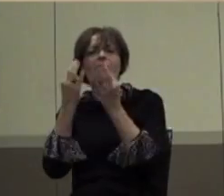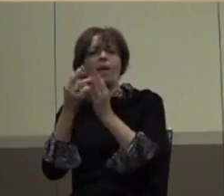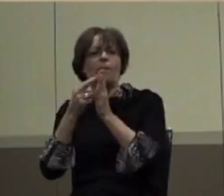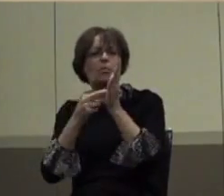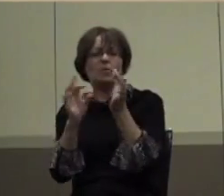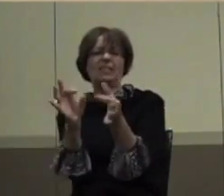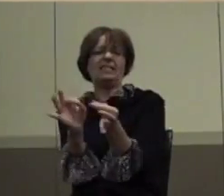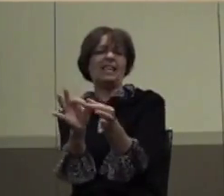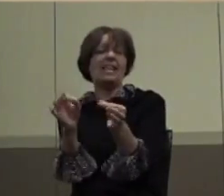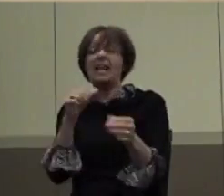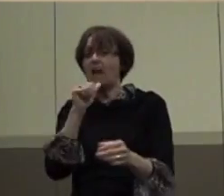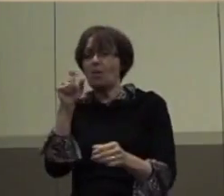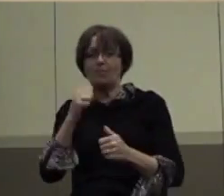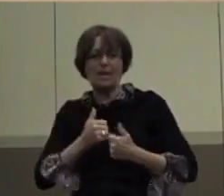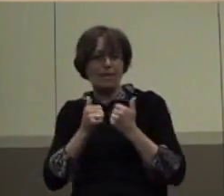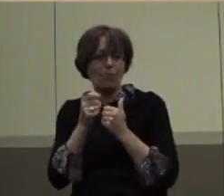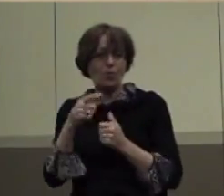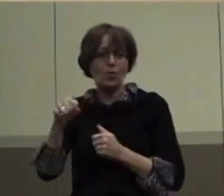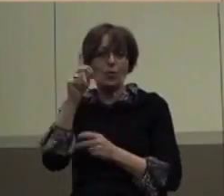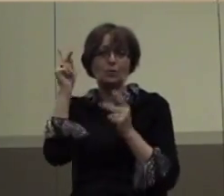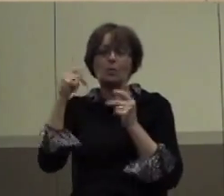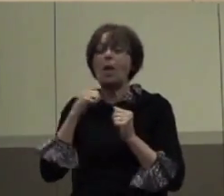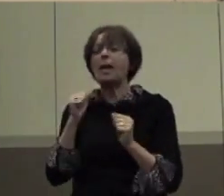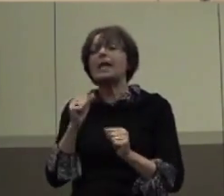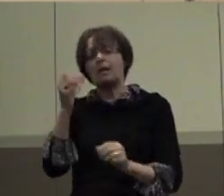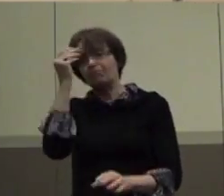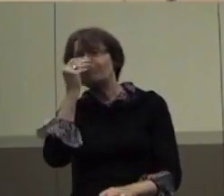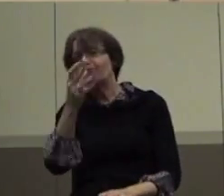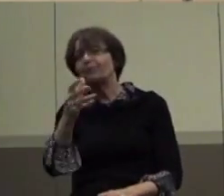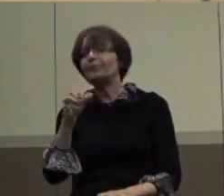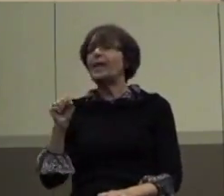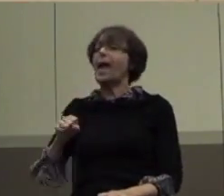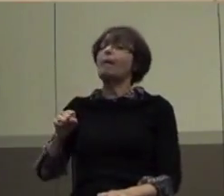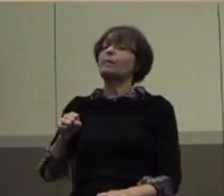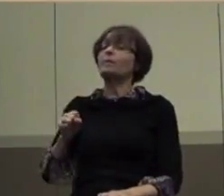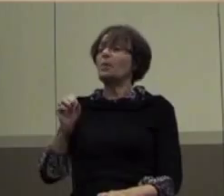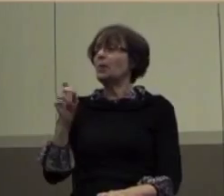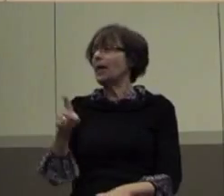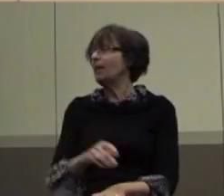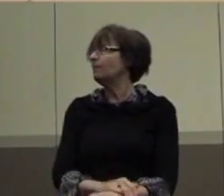right? Because I don't have to live with these people. So I can go in and say, yeah, you are. Okay.